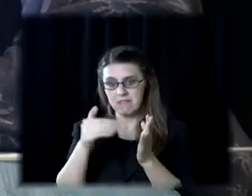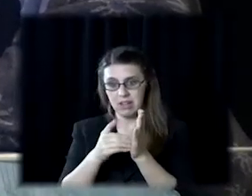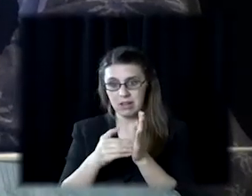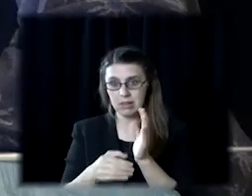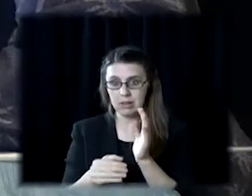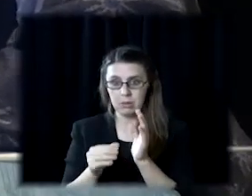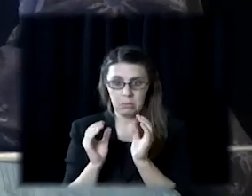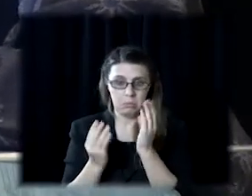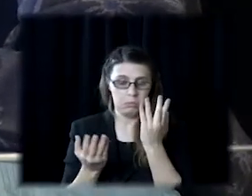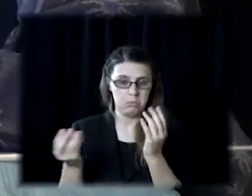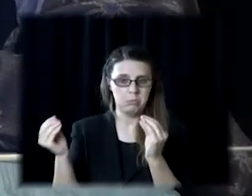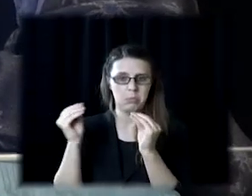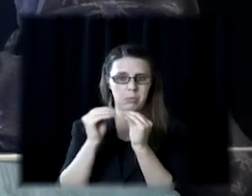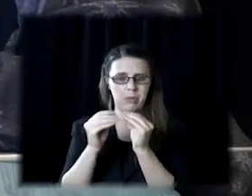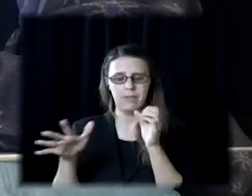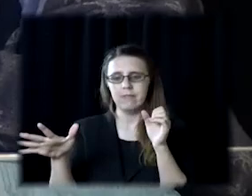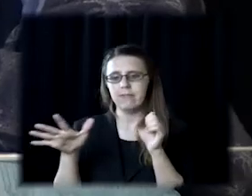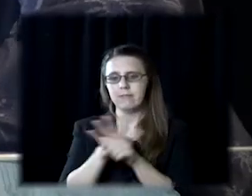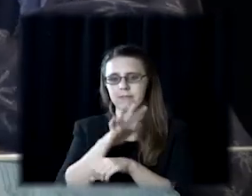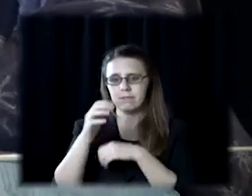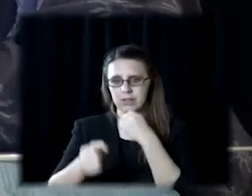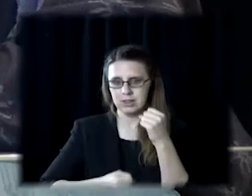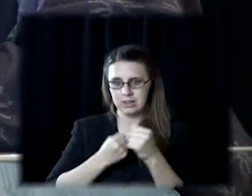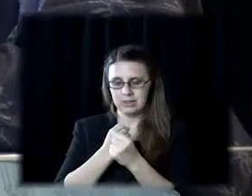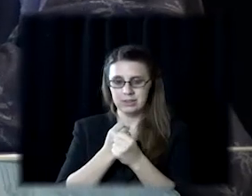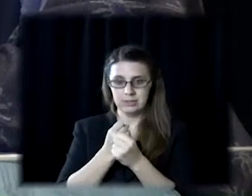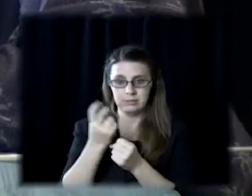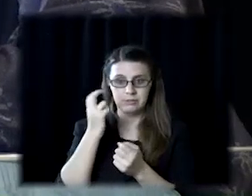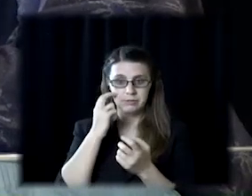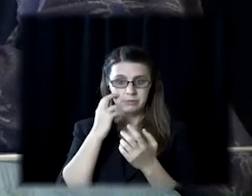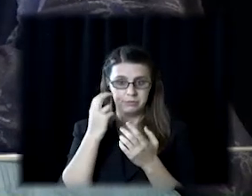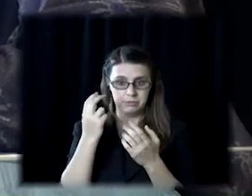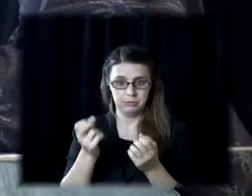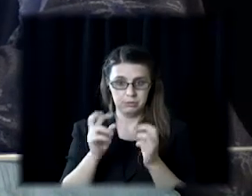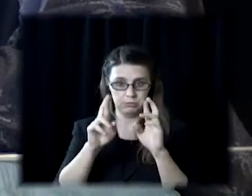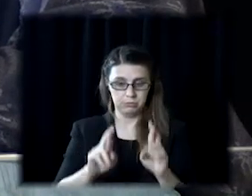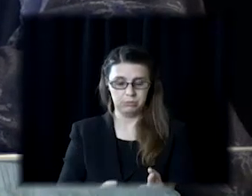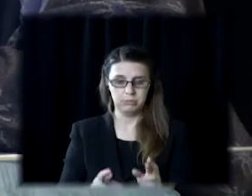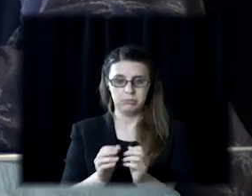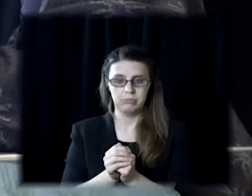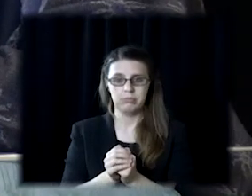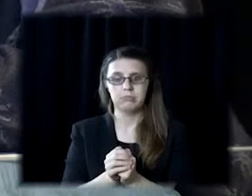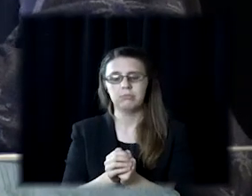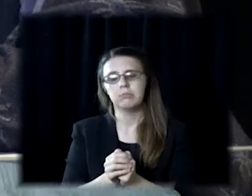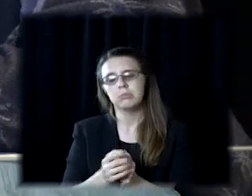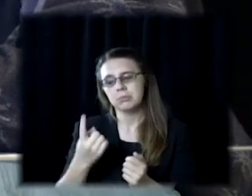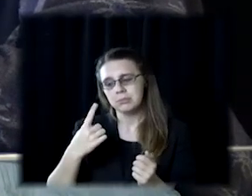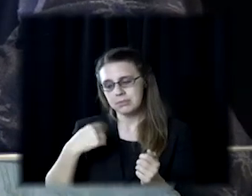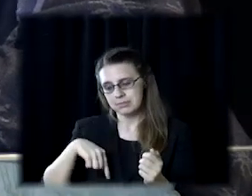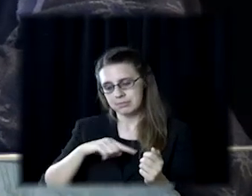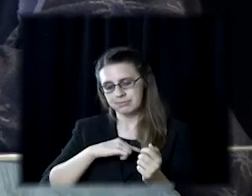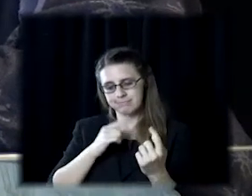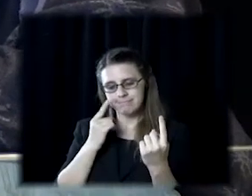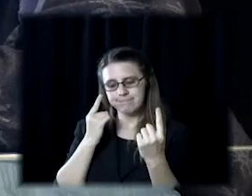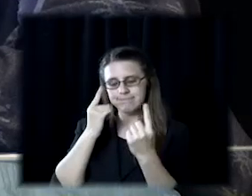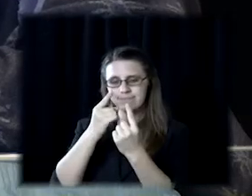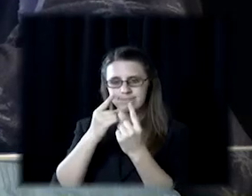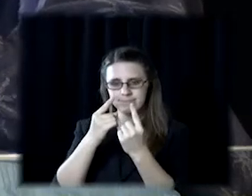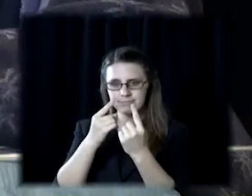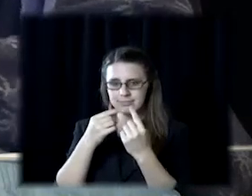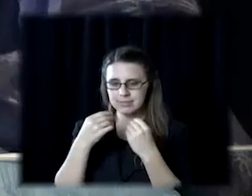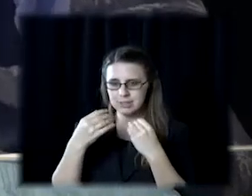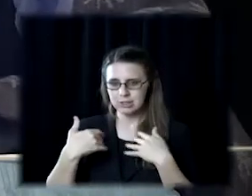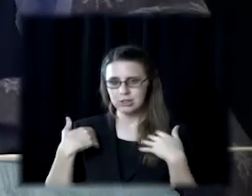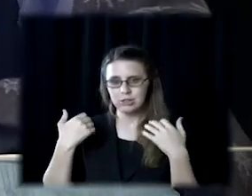fiscal plan going forward for the next 5 years. So the goal is to strengthen the University of Puerto Rico to ensure that it has the resources and the